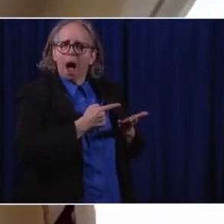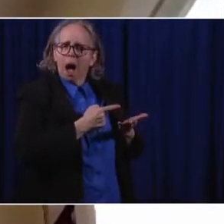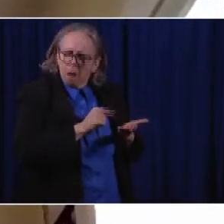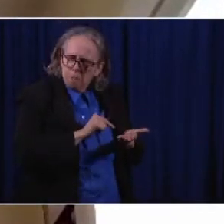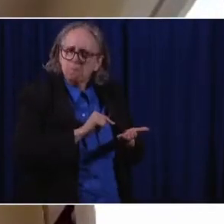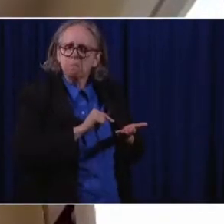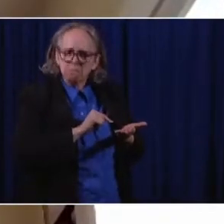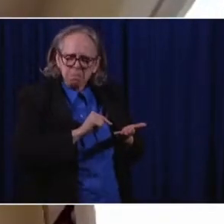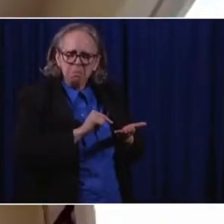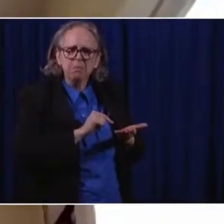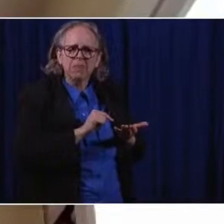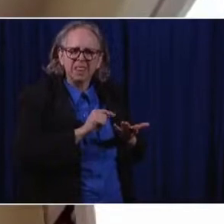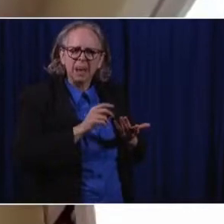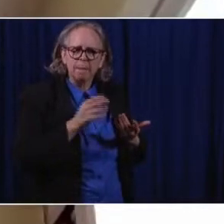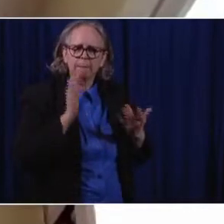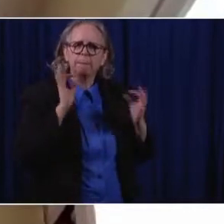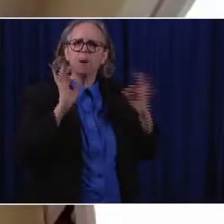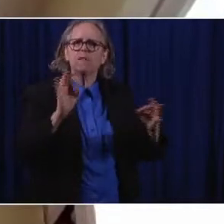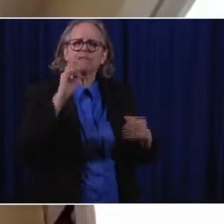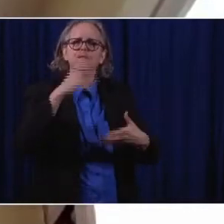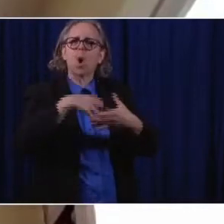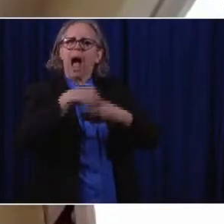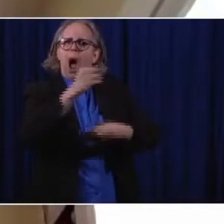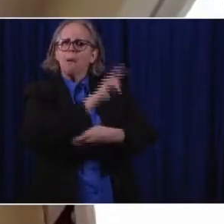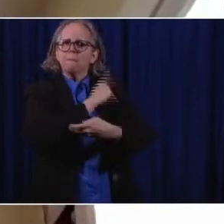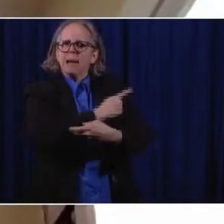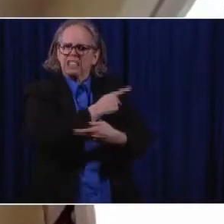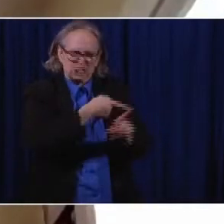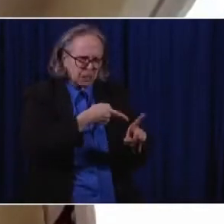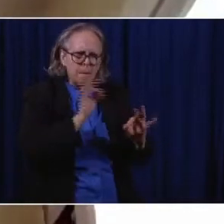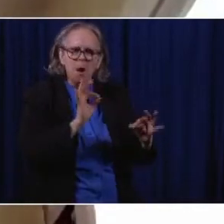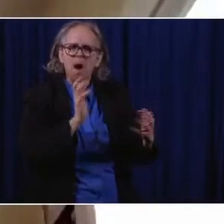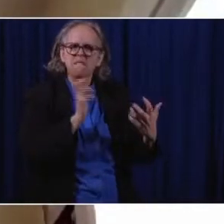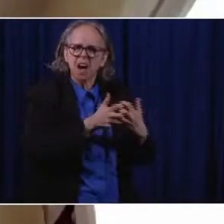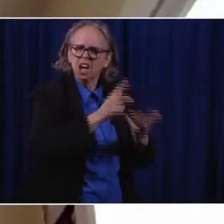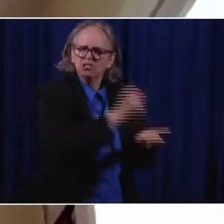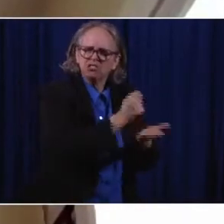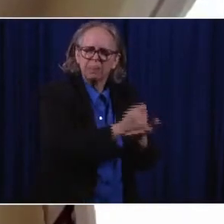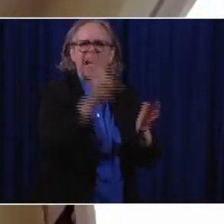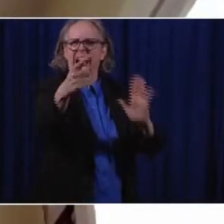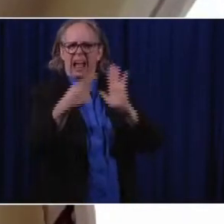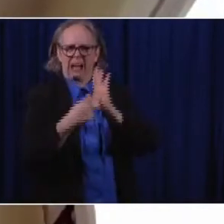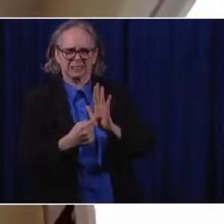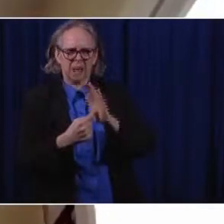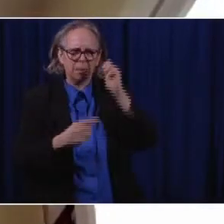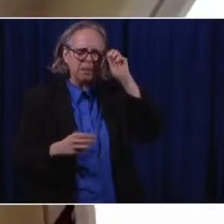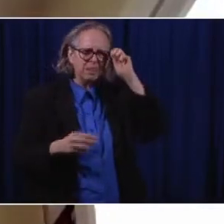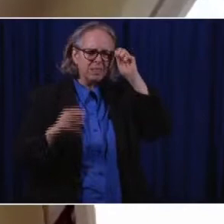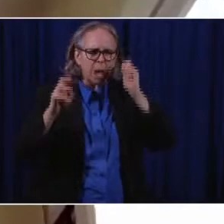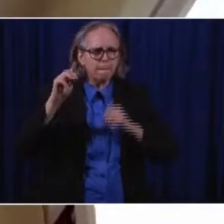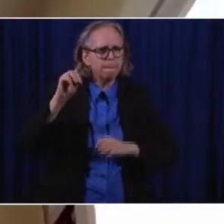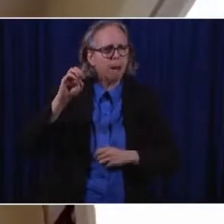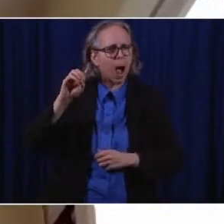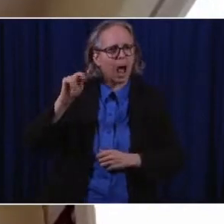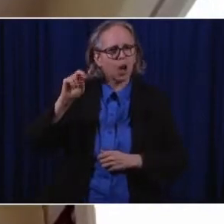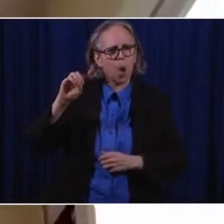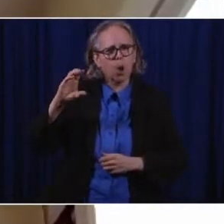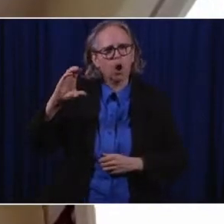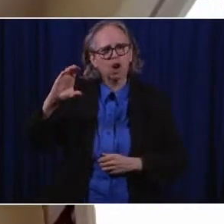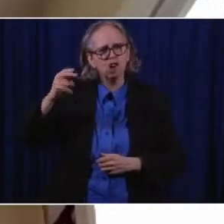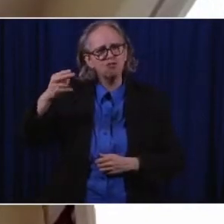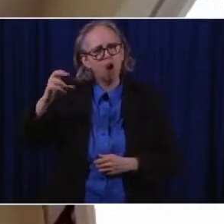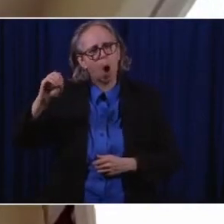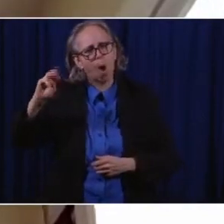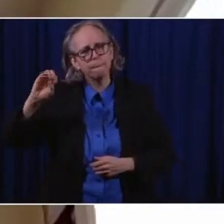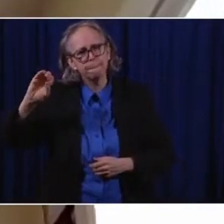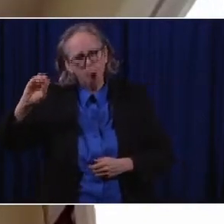environment. And the best example are these new monoclonal antibodies. We in Ohio